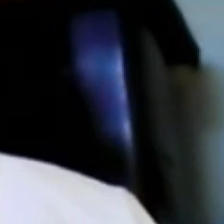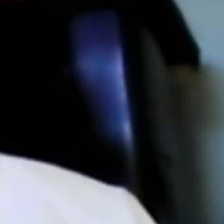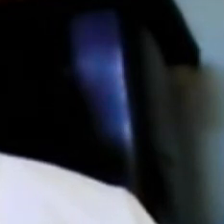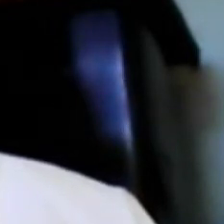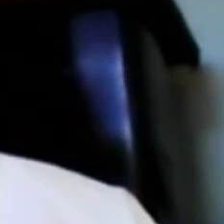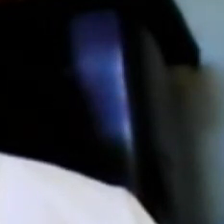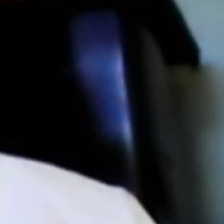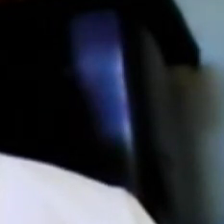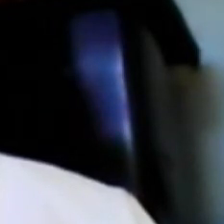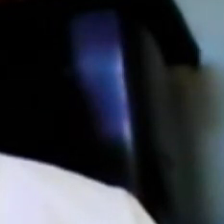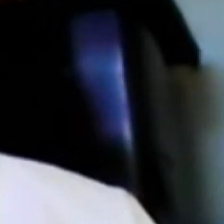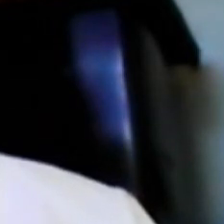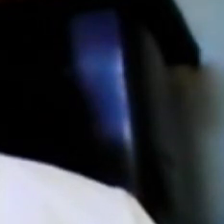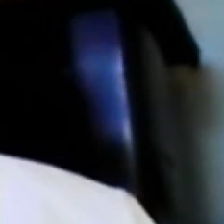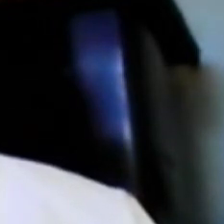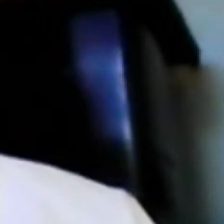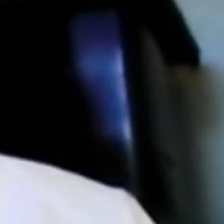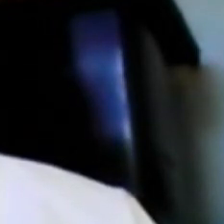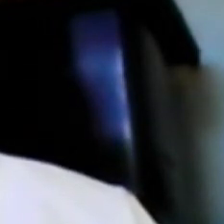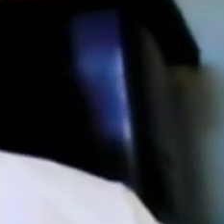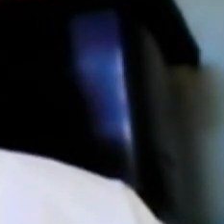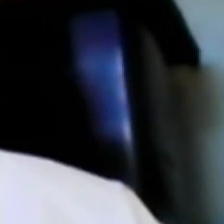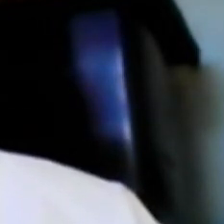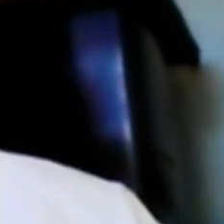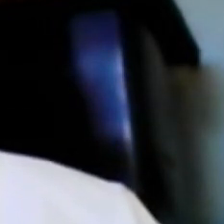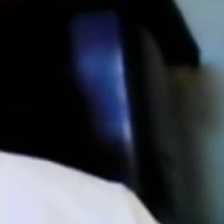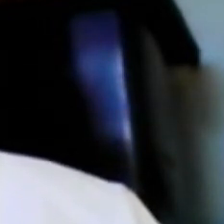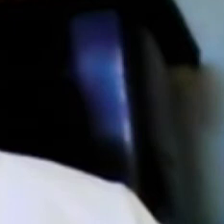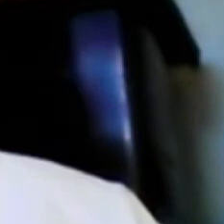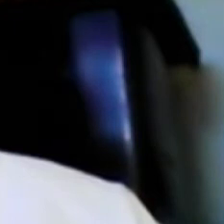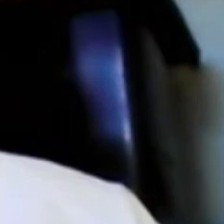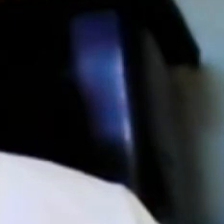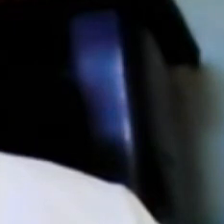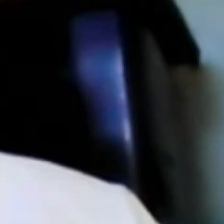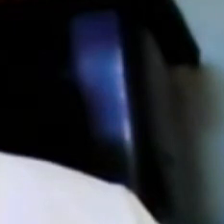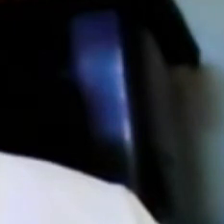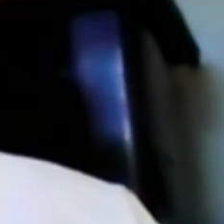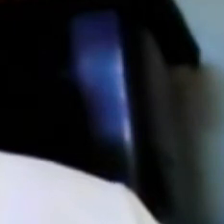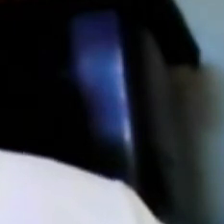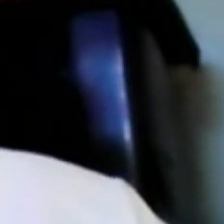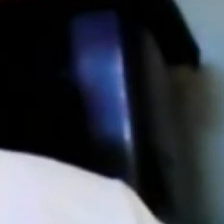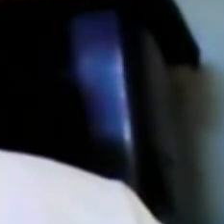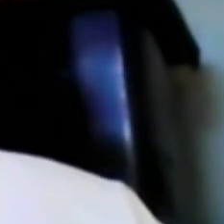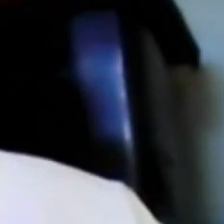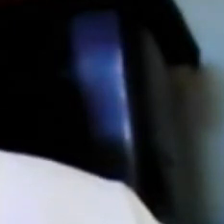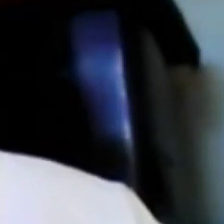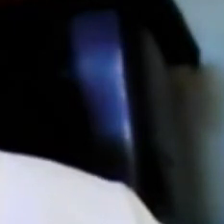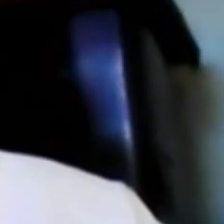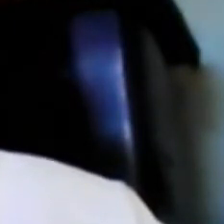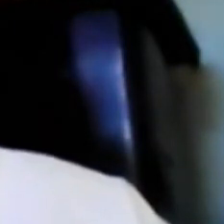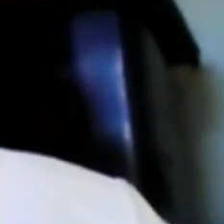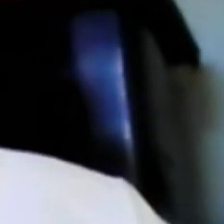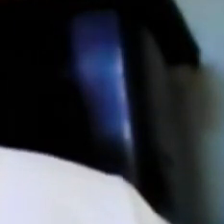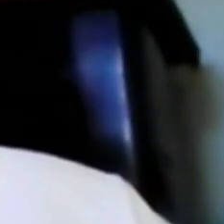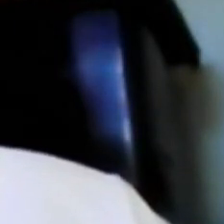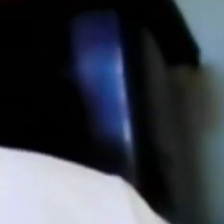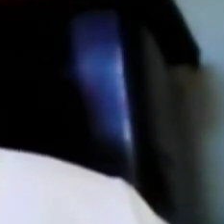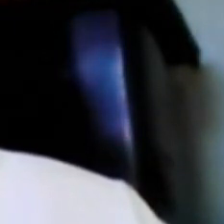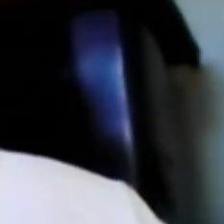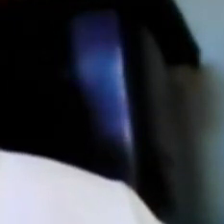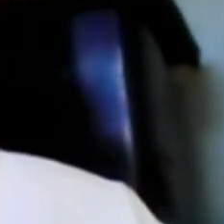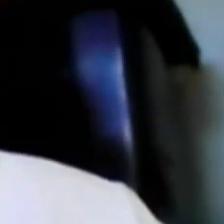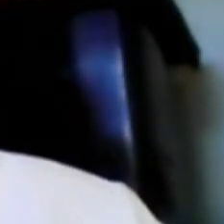given the wasteful expenses, for instance, unnecessary travels to Zimbabwe and unauthorized medicine imports that must be